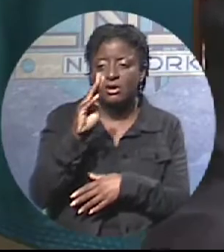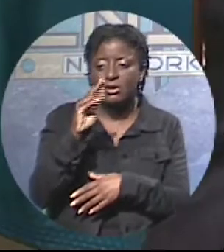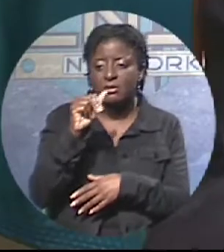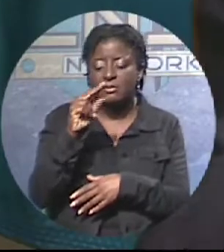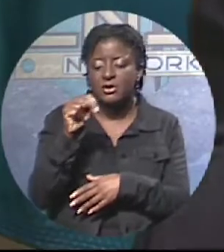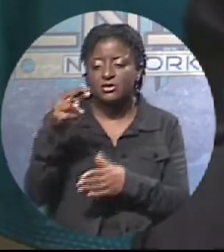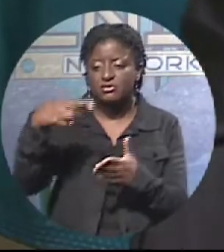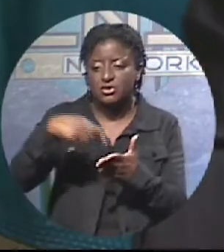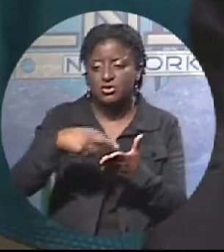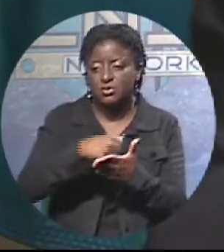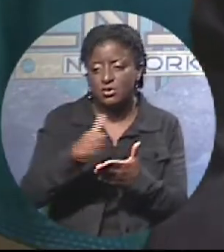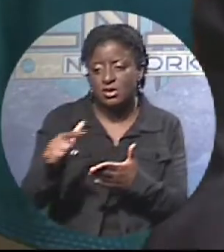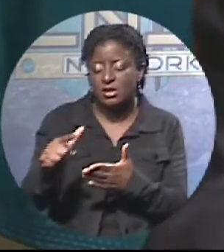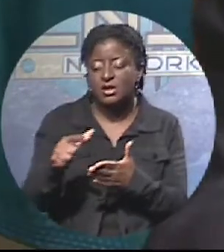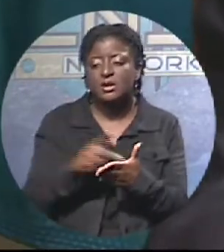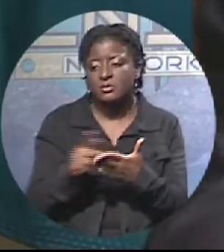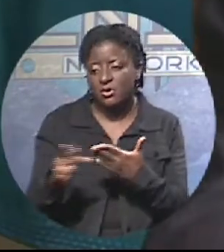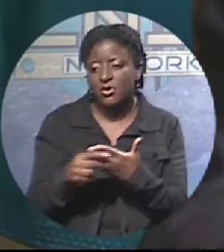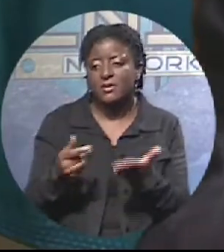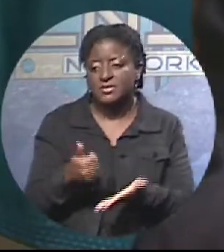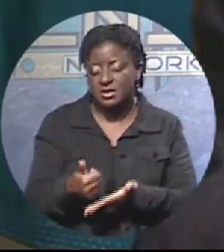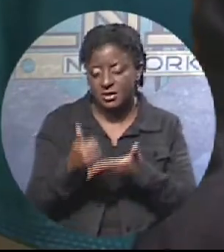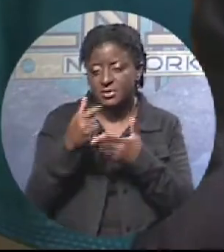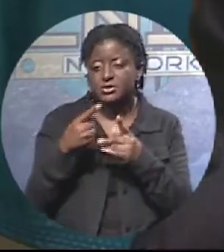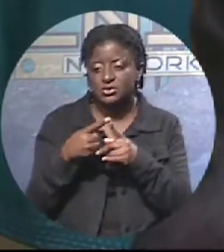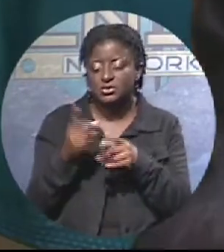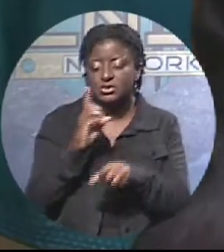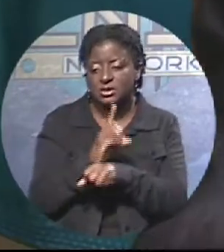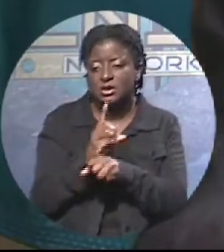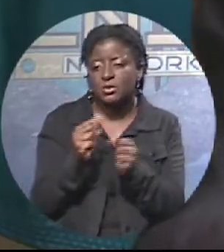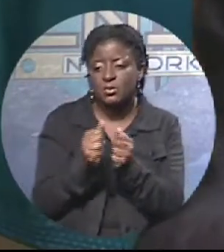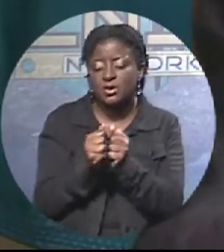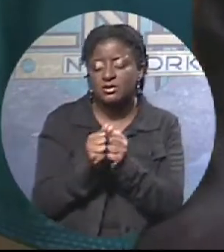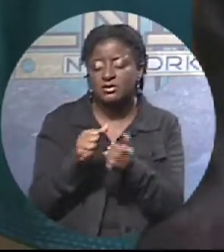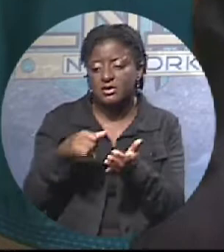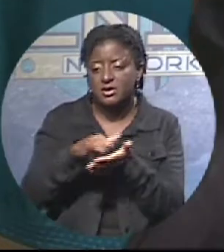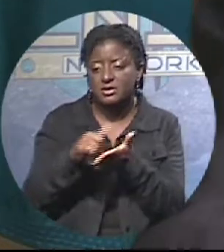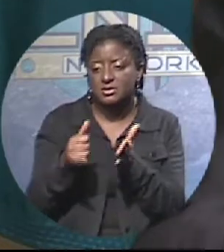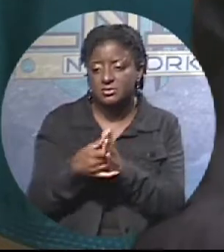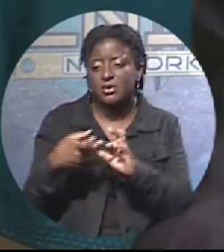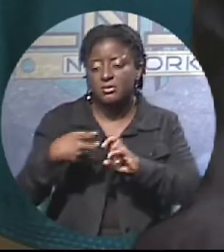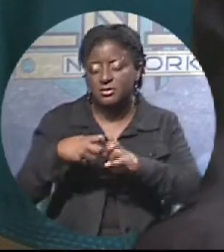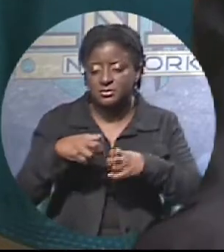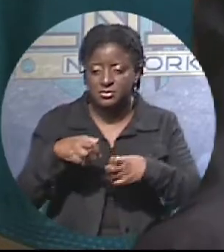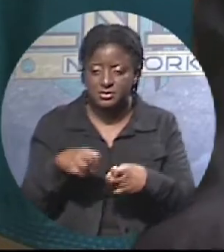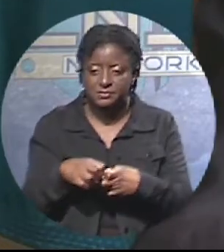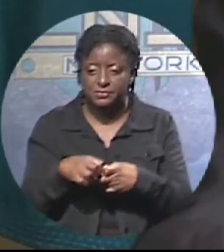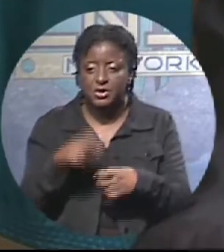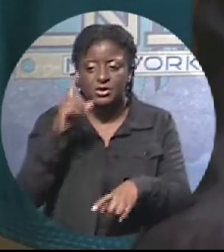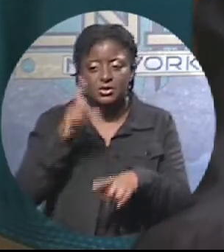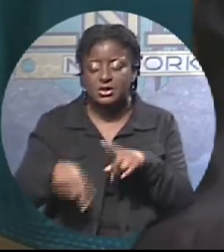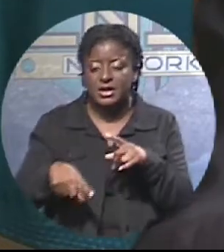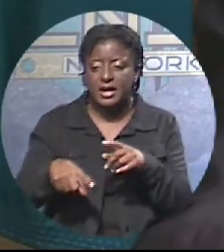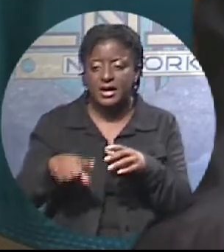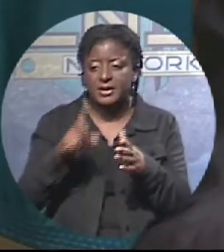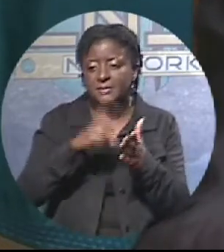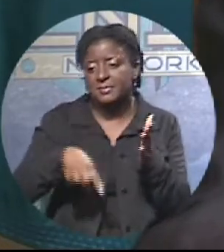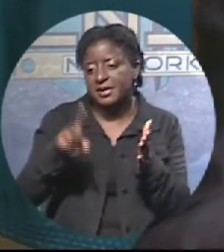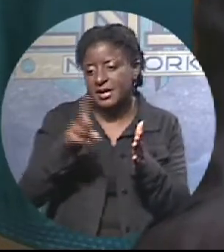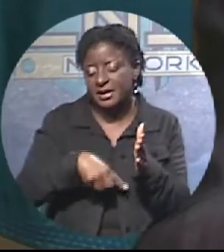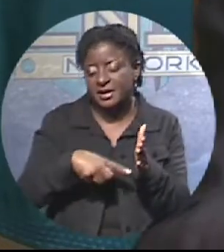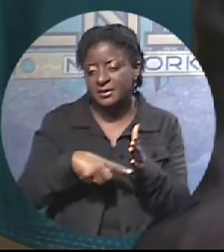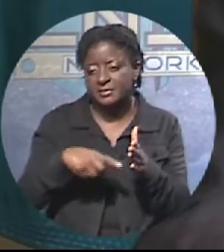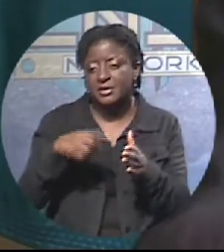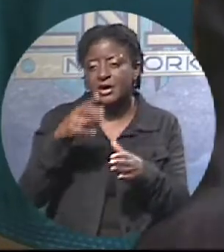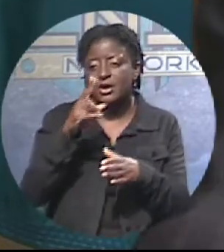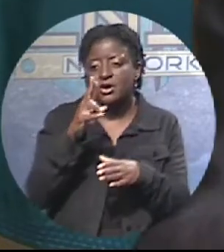renewal for people's bad behavior or people's criminal behavior. The people to blame for that